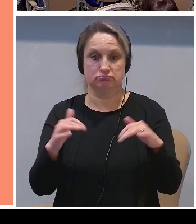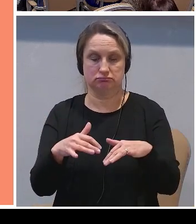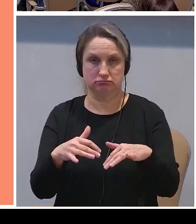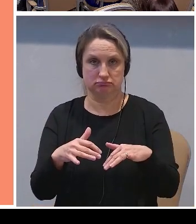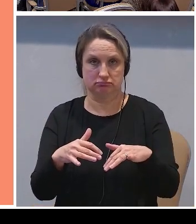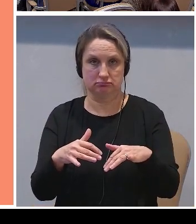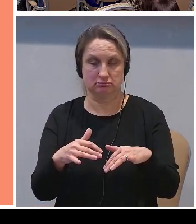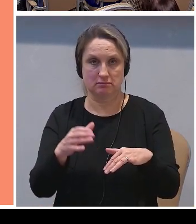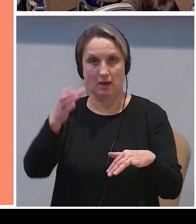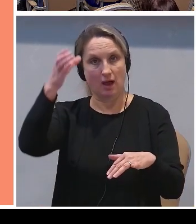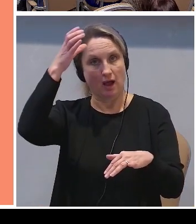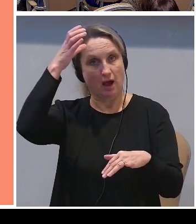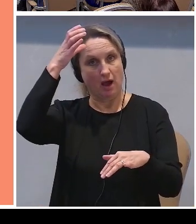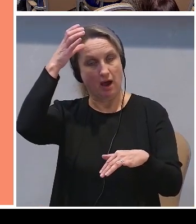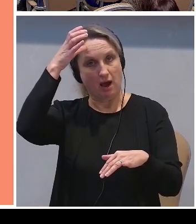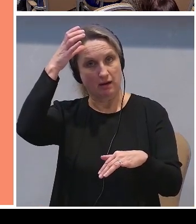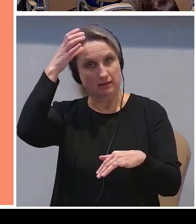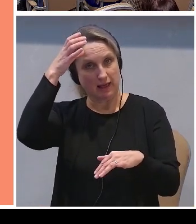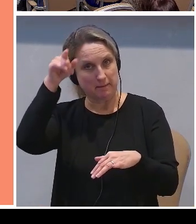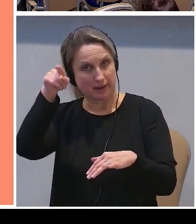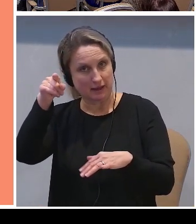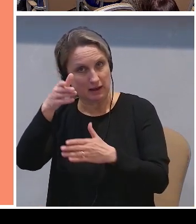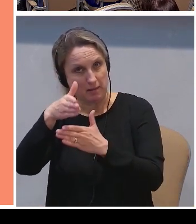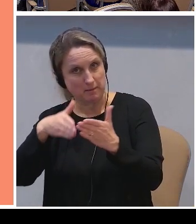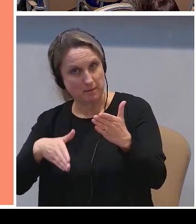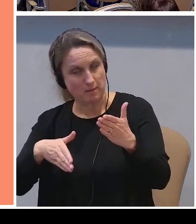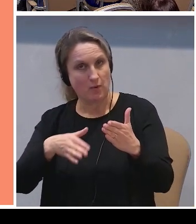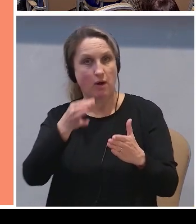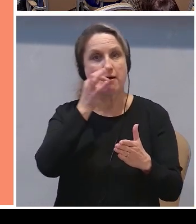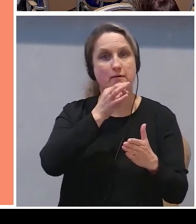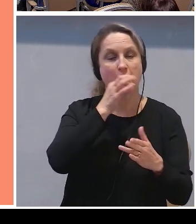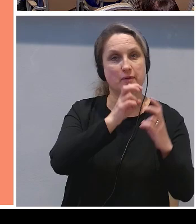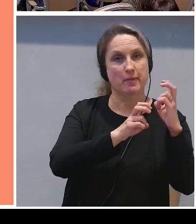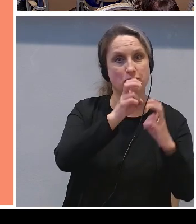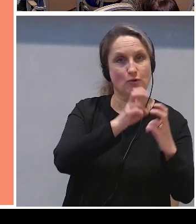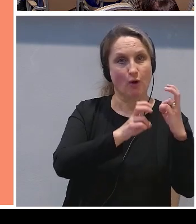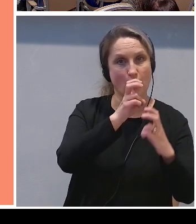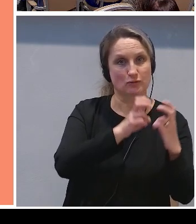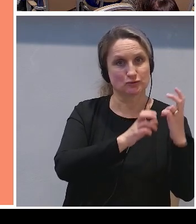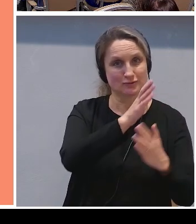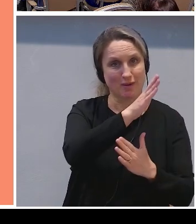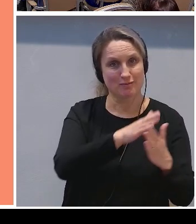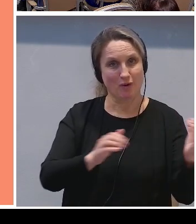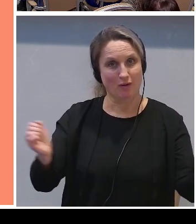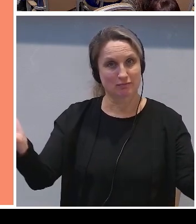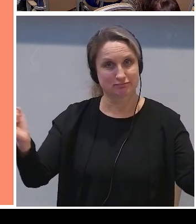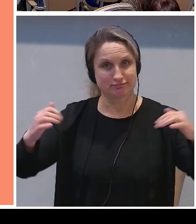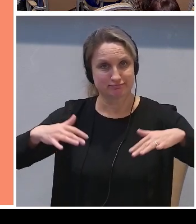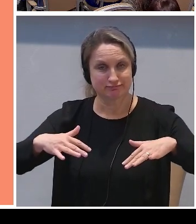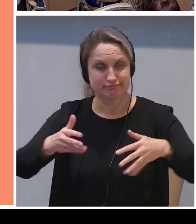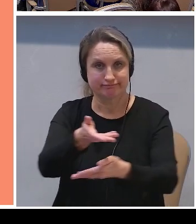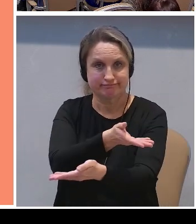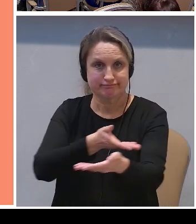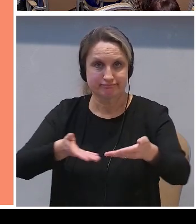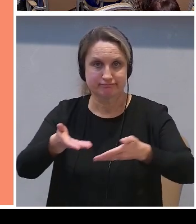how public-private partnership can work together to accelerate research on rare diseases. And then on the other hand, for pediatrics,